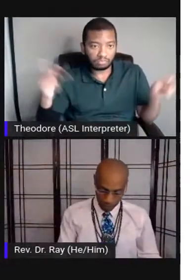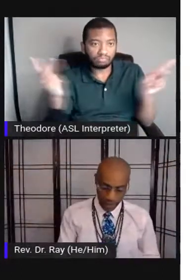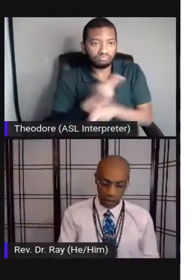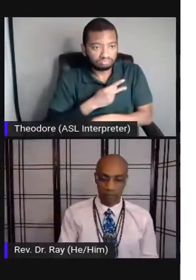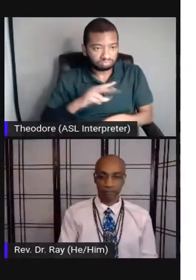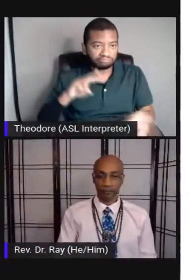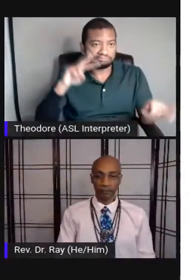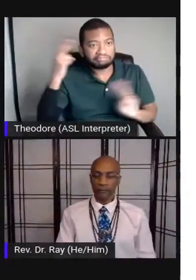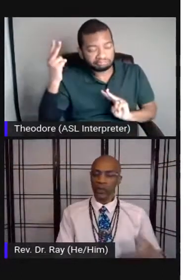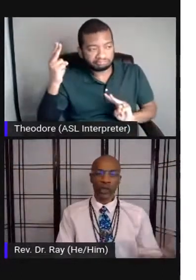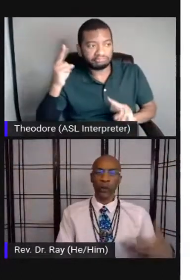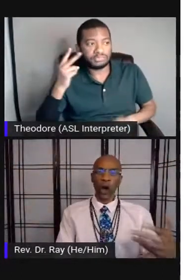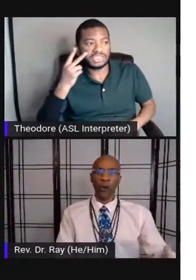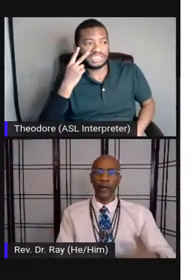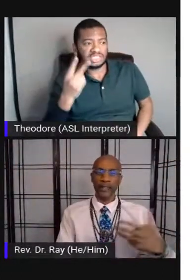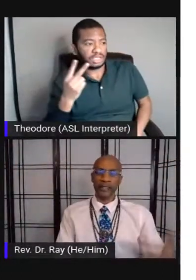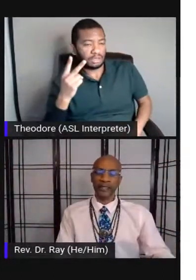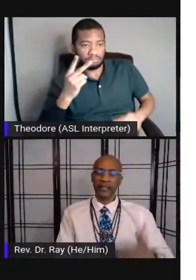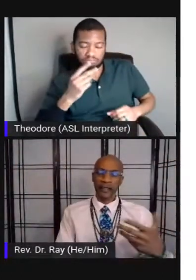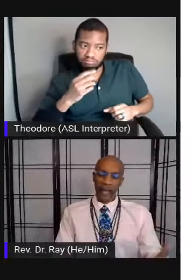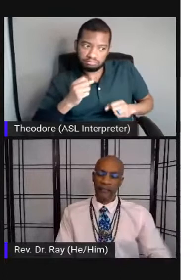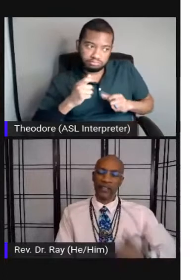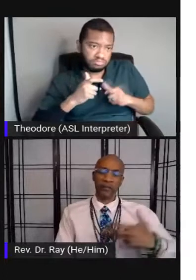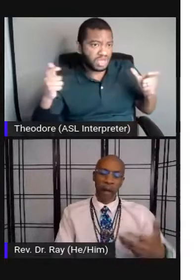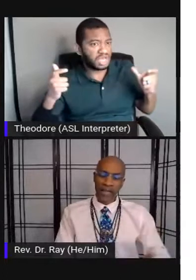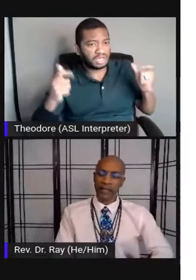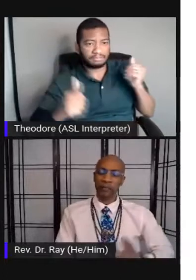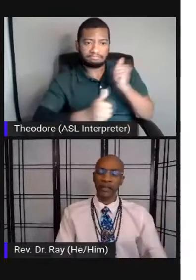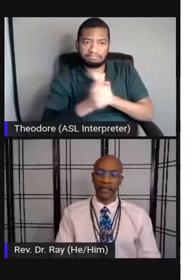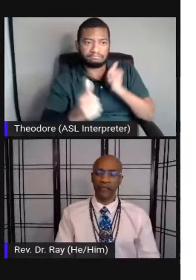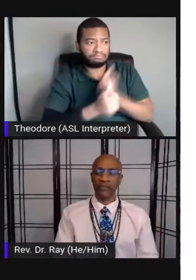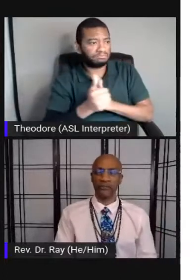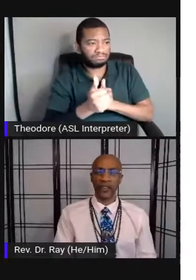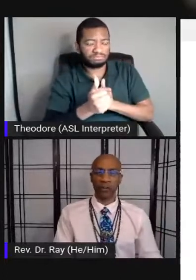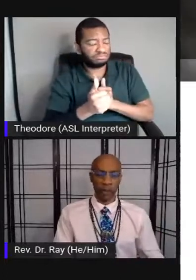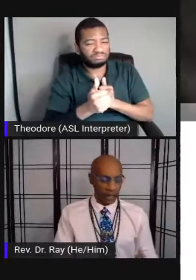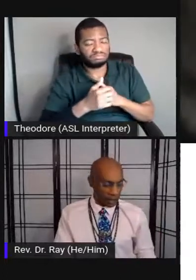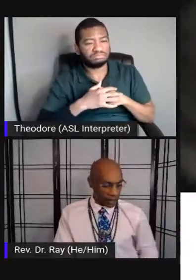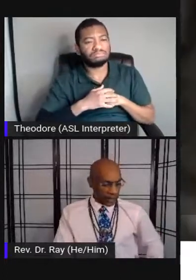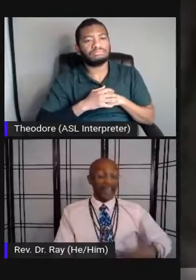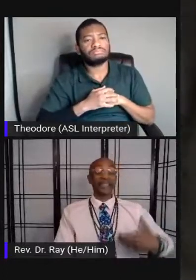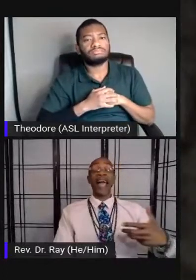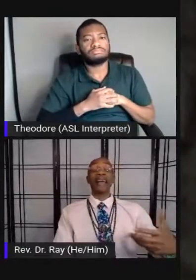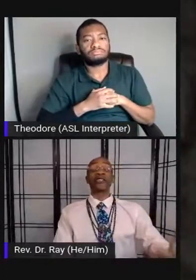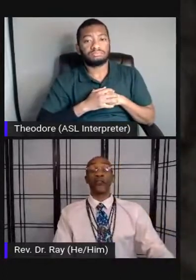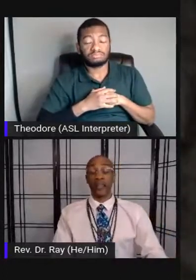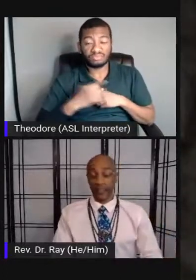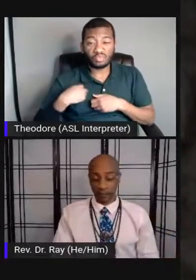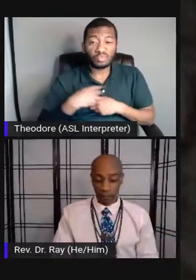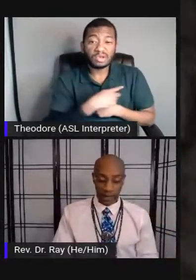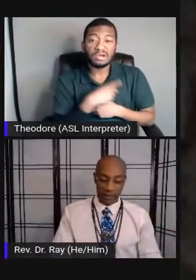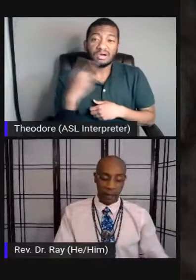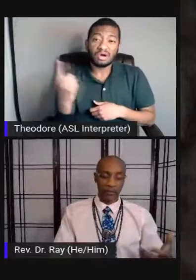We imagine. So we always have this possibility of the fear being